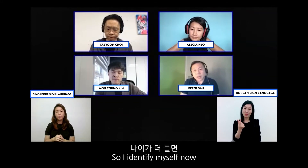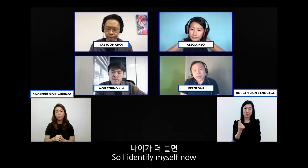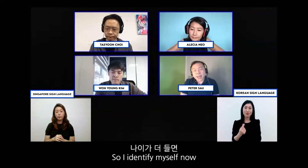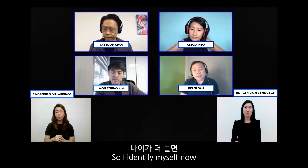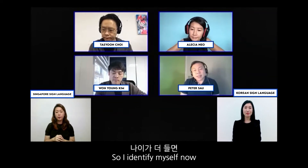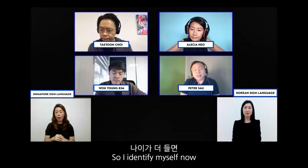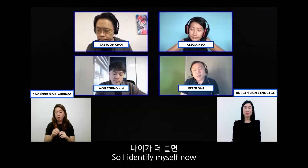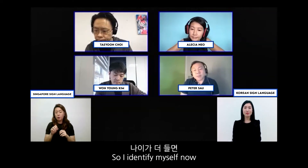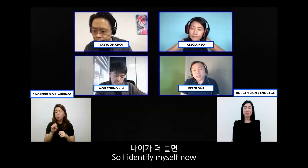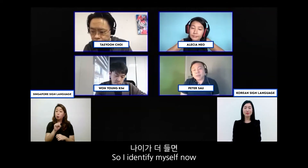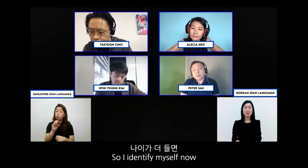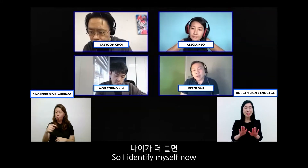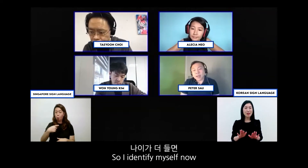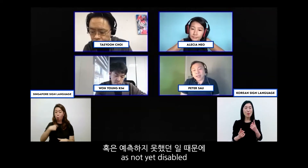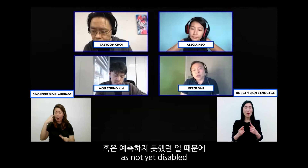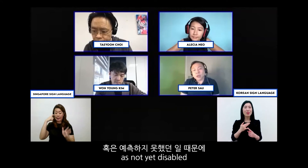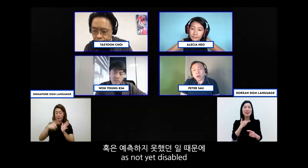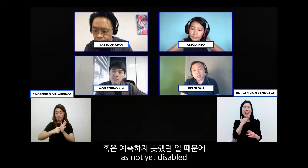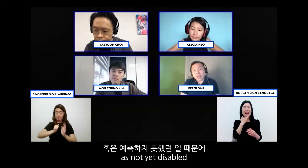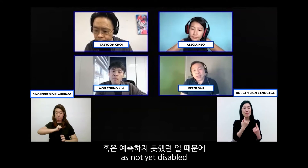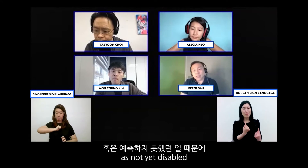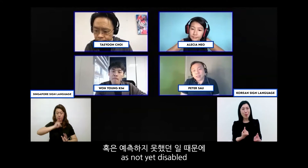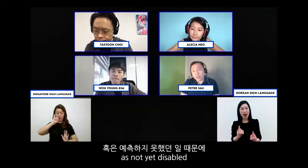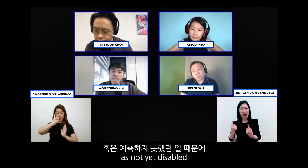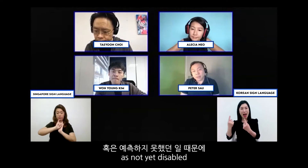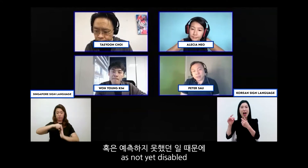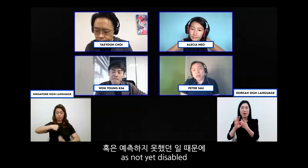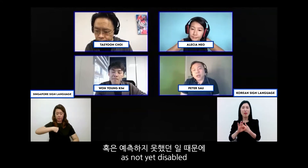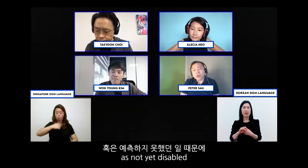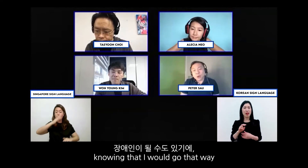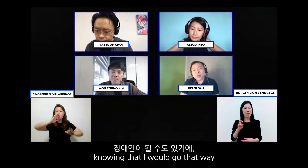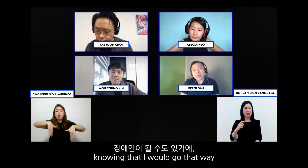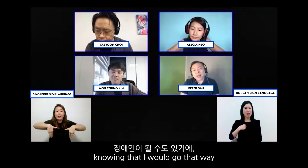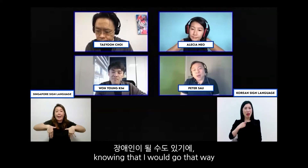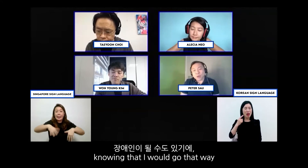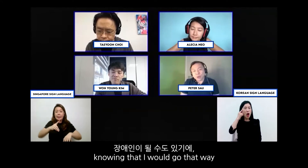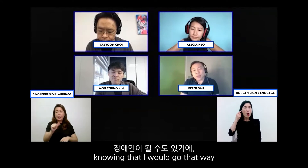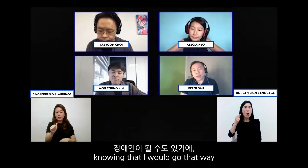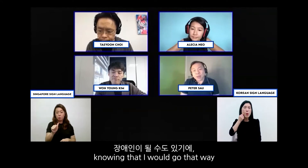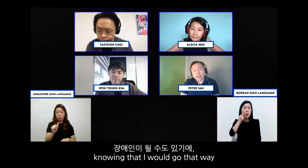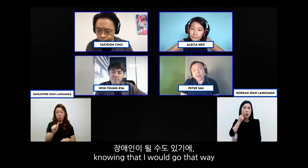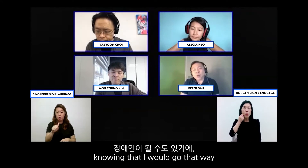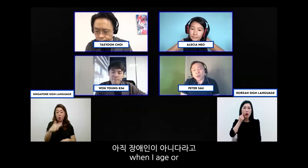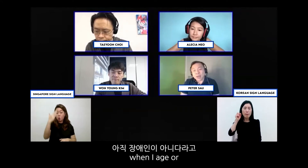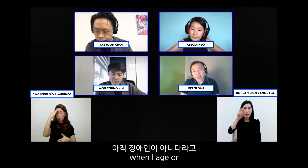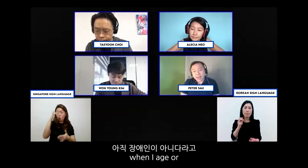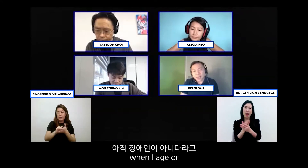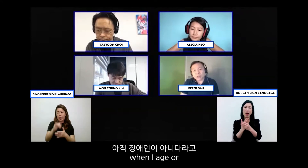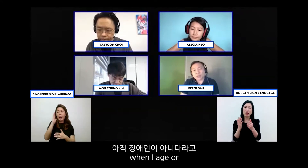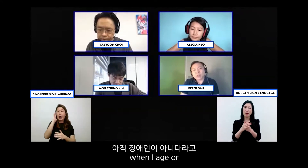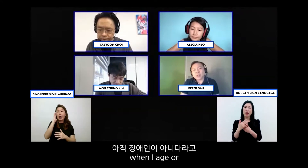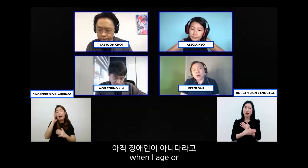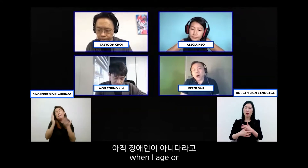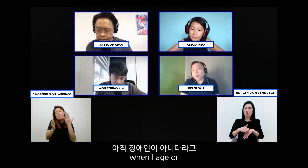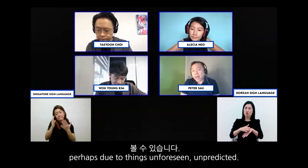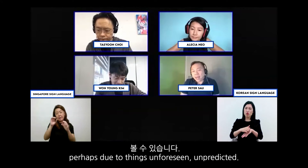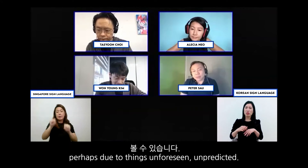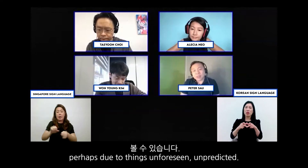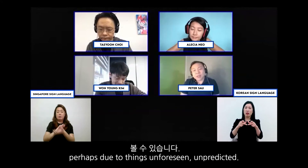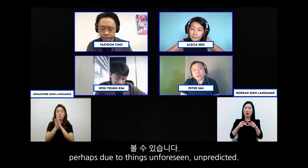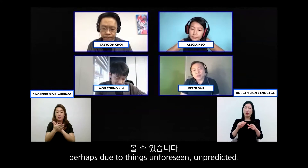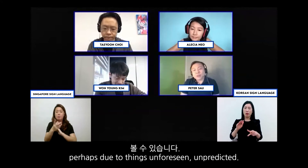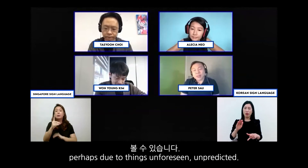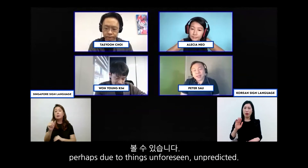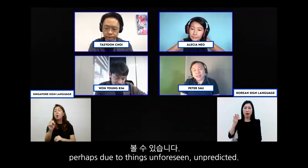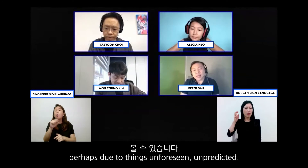So I identify myself now as not yet disabled, knowing that I will go that way when I age, or